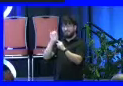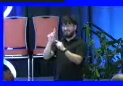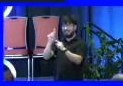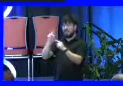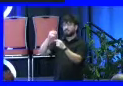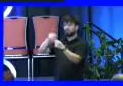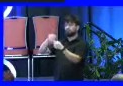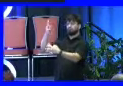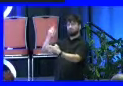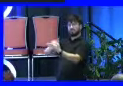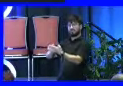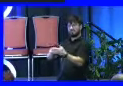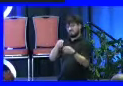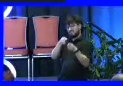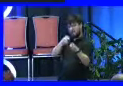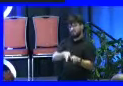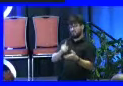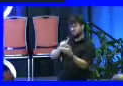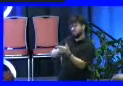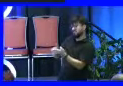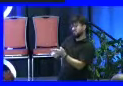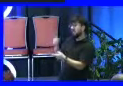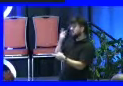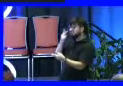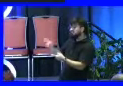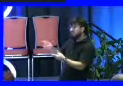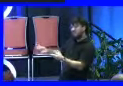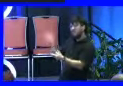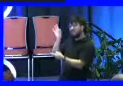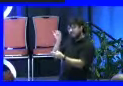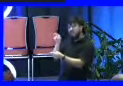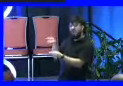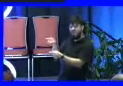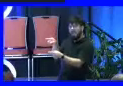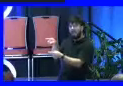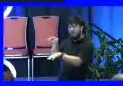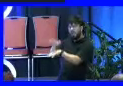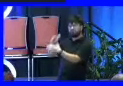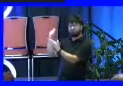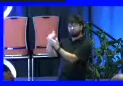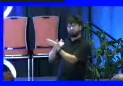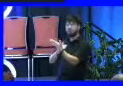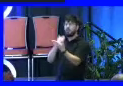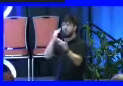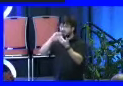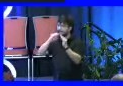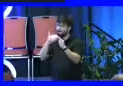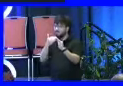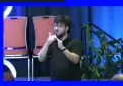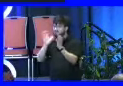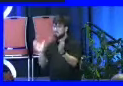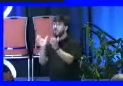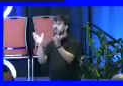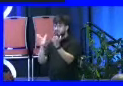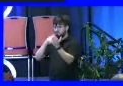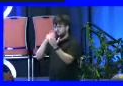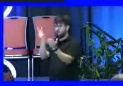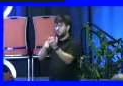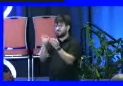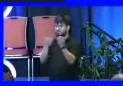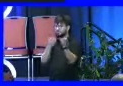individual up. And interesting, she was on a forensic assertive community treatment team. So one of our highest intensive community-based